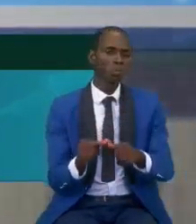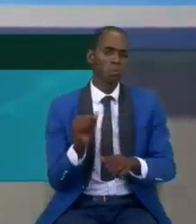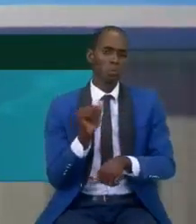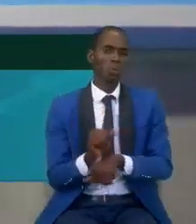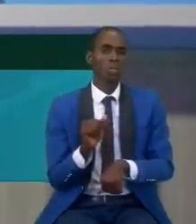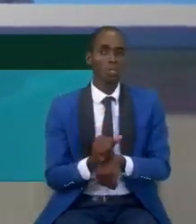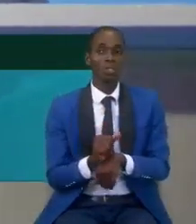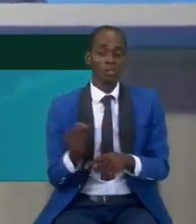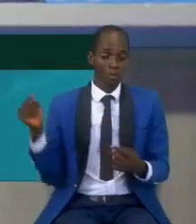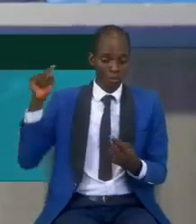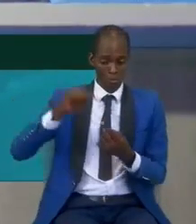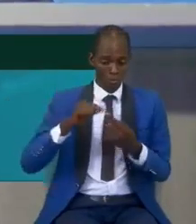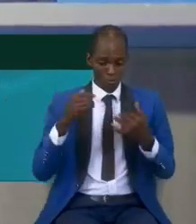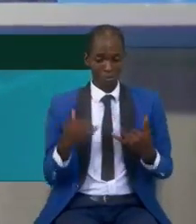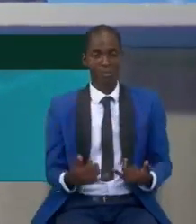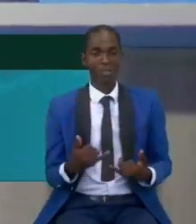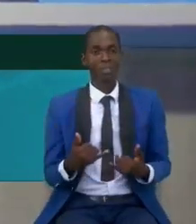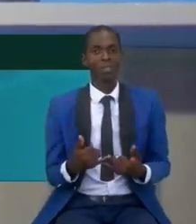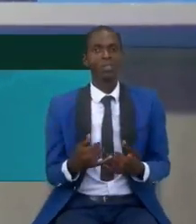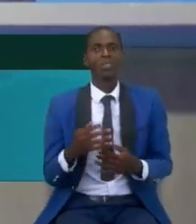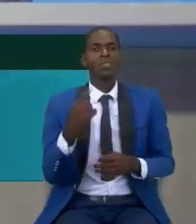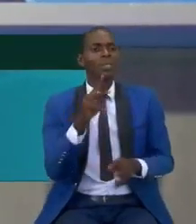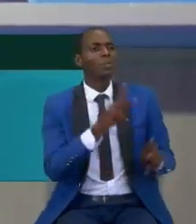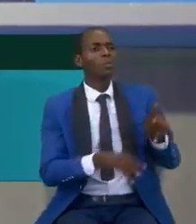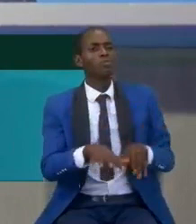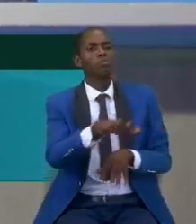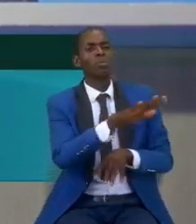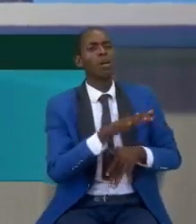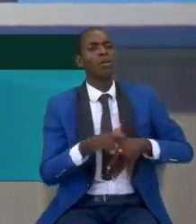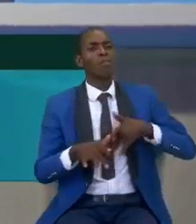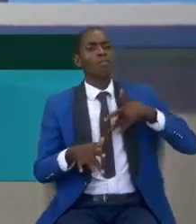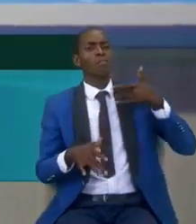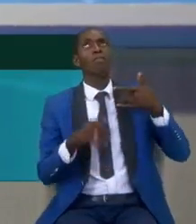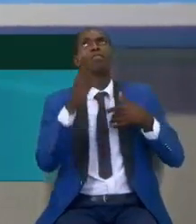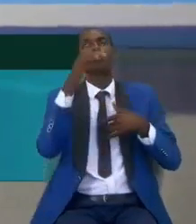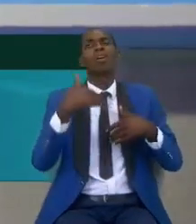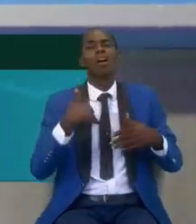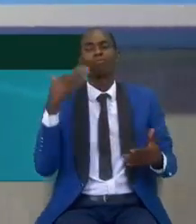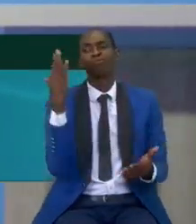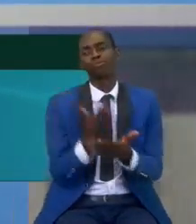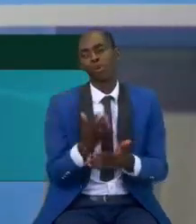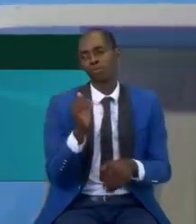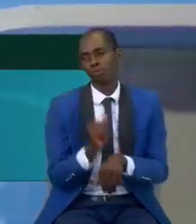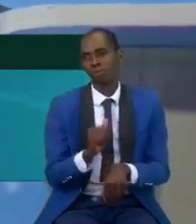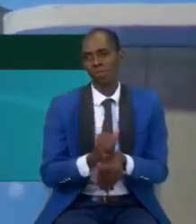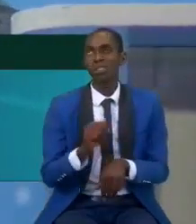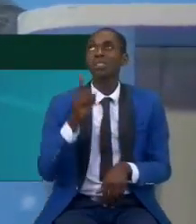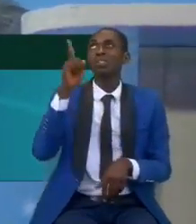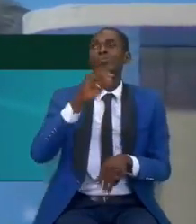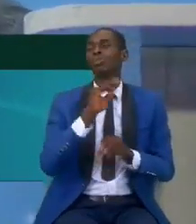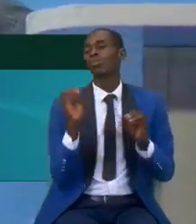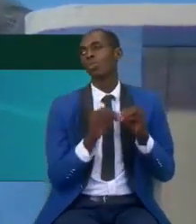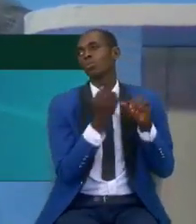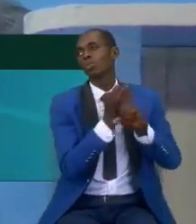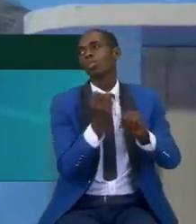God stopped walking, saving, delivering, setting free after he had